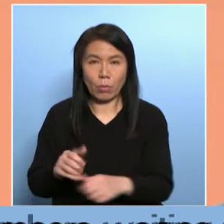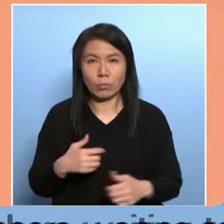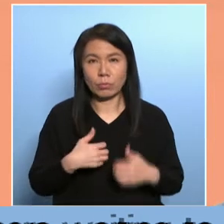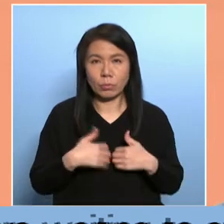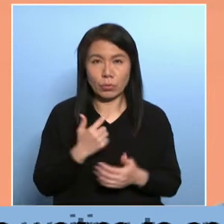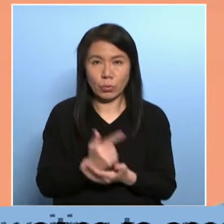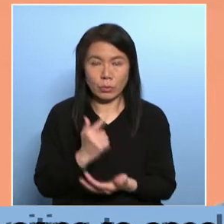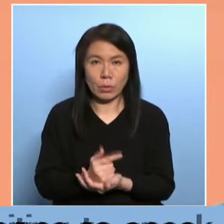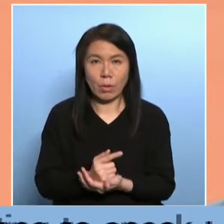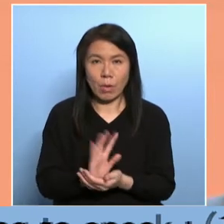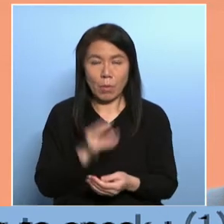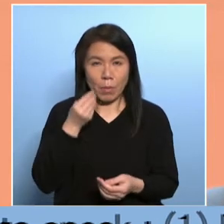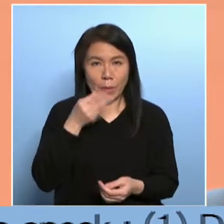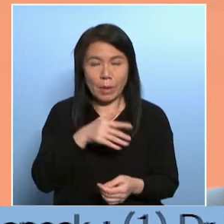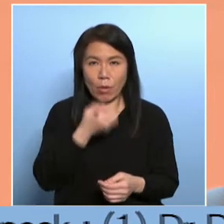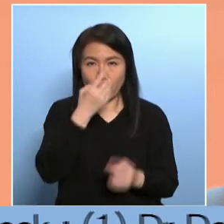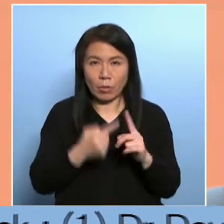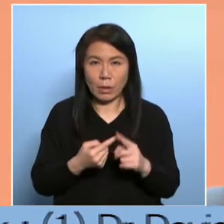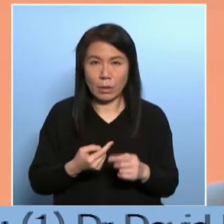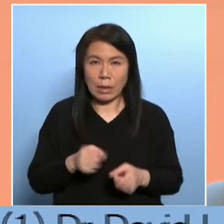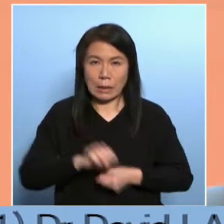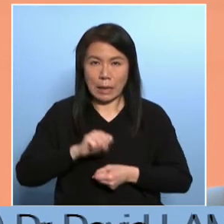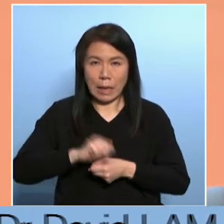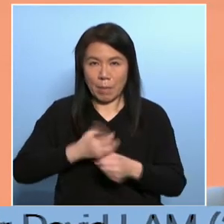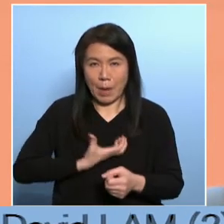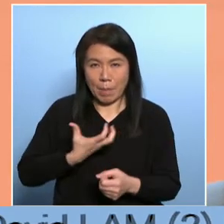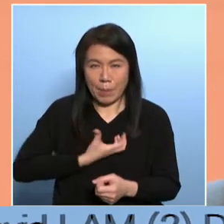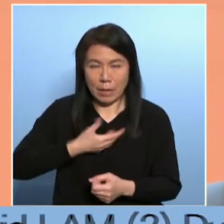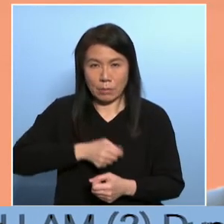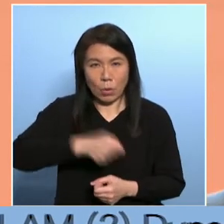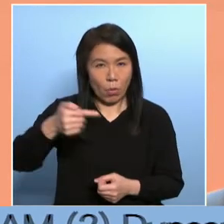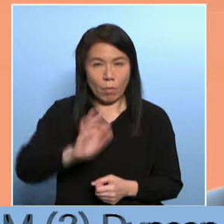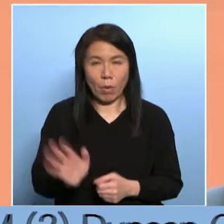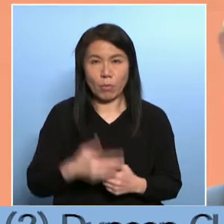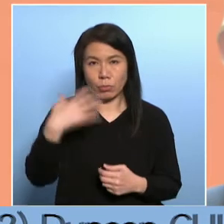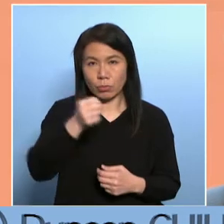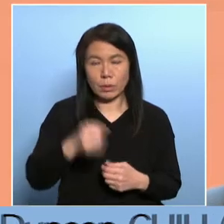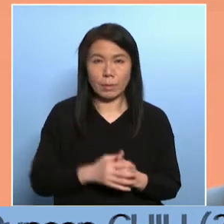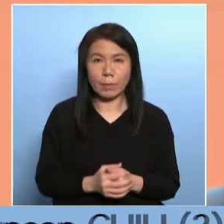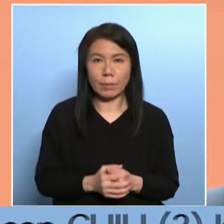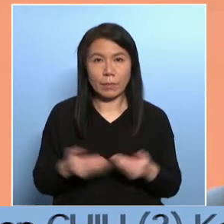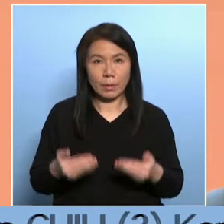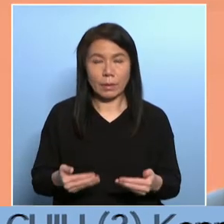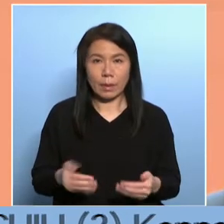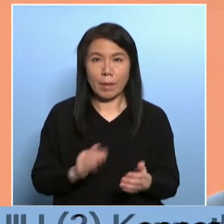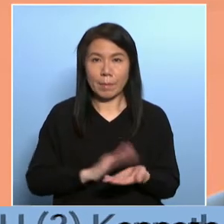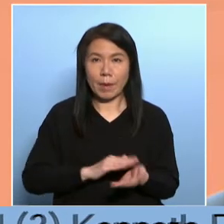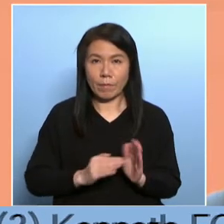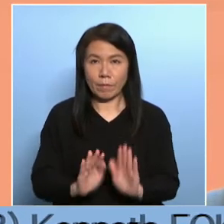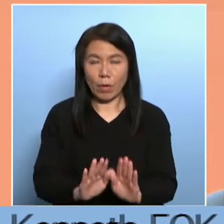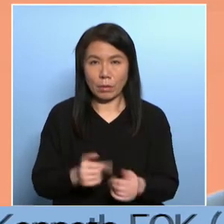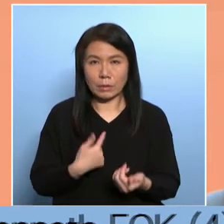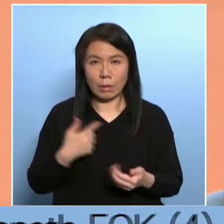ease their plight. We have to make sure that they'd be given timely support. Mr. President,